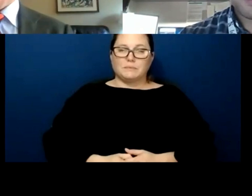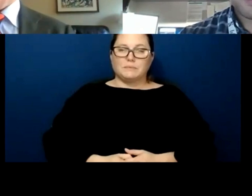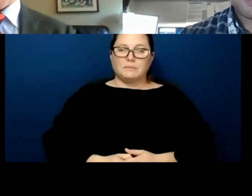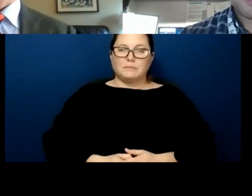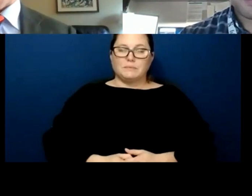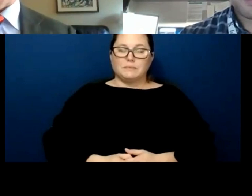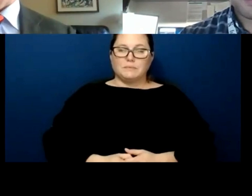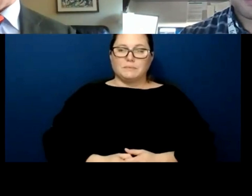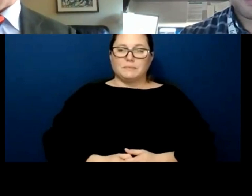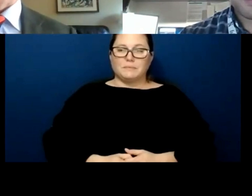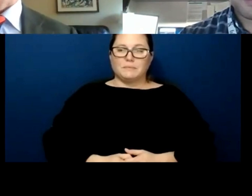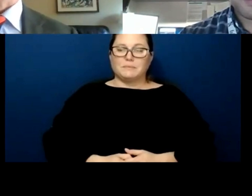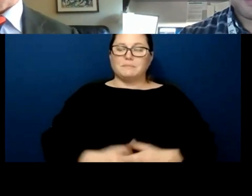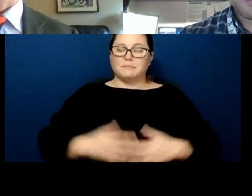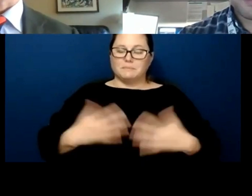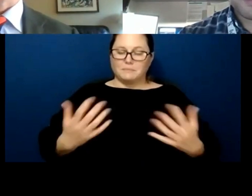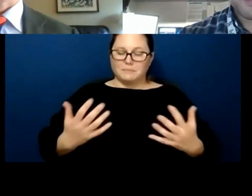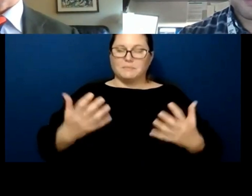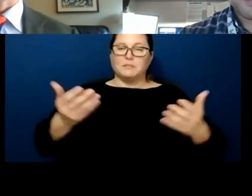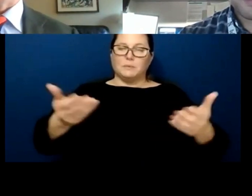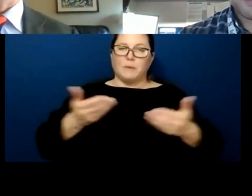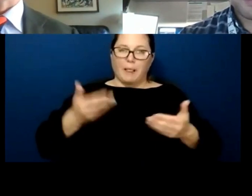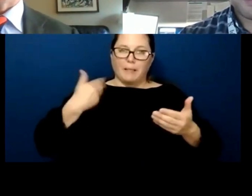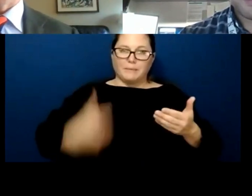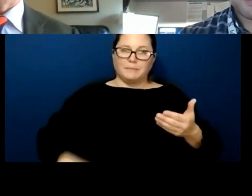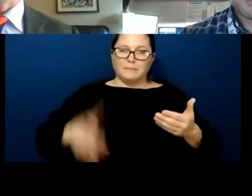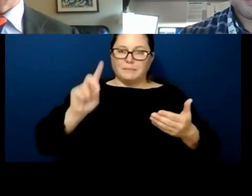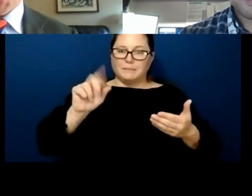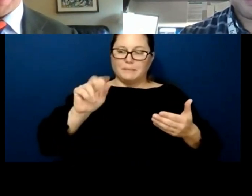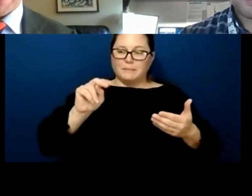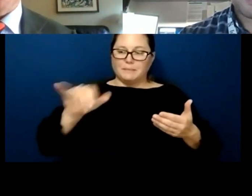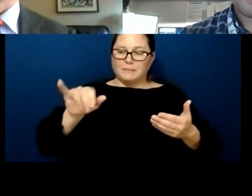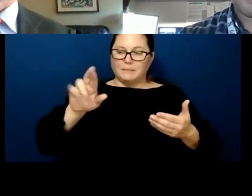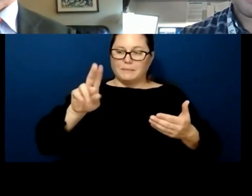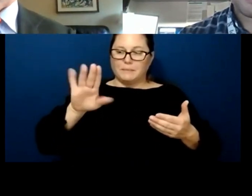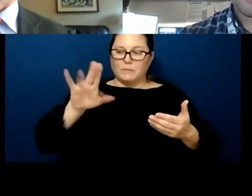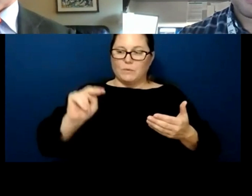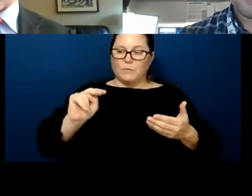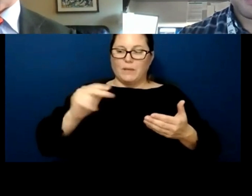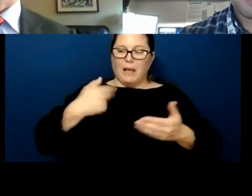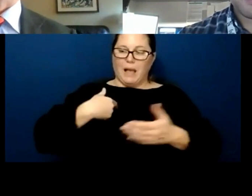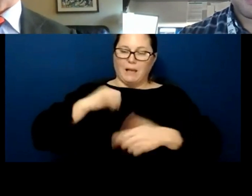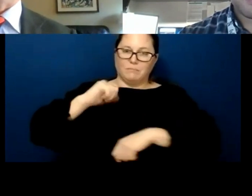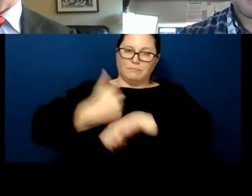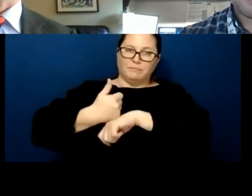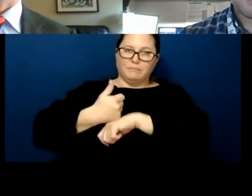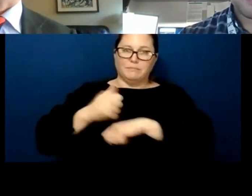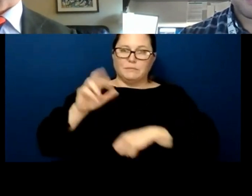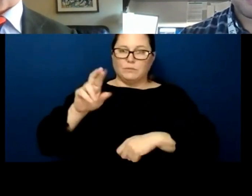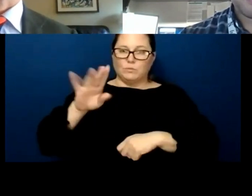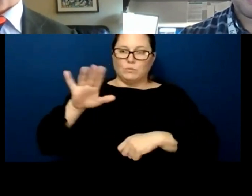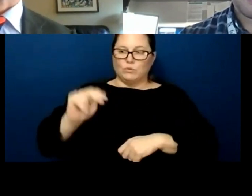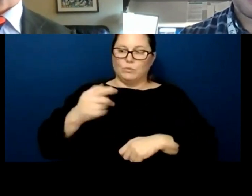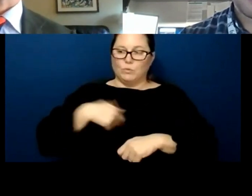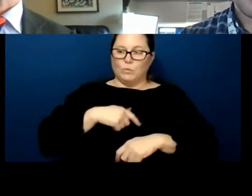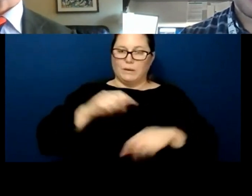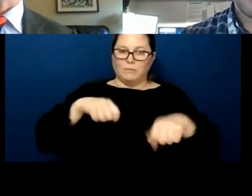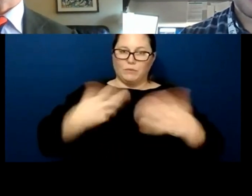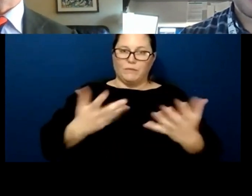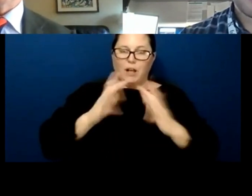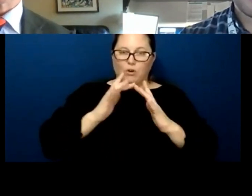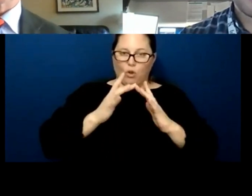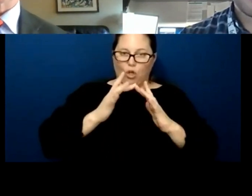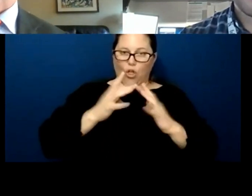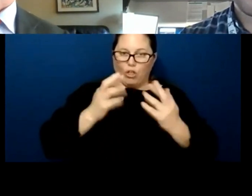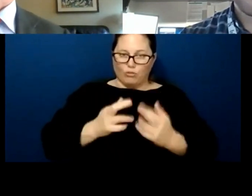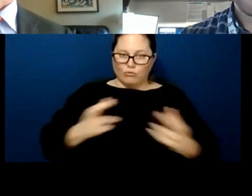All right, well, welcome everyone. My name is Danny Rubin. I'm the founder of Reuben. We're a provider of online resources